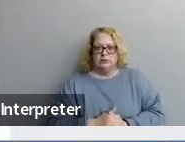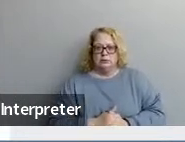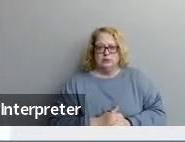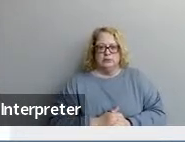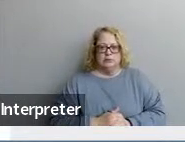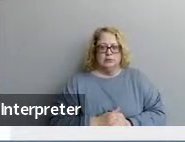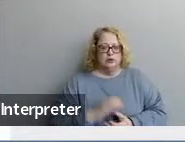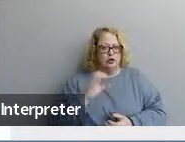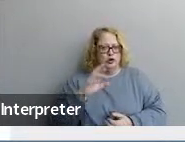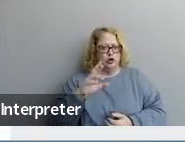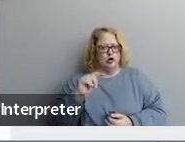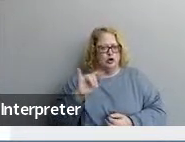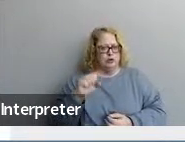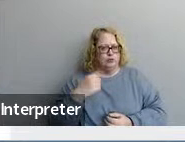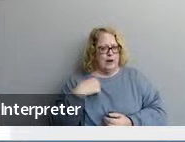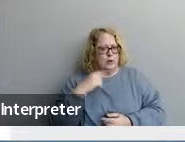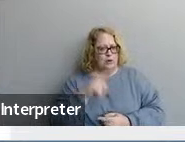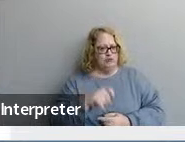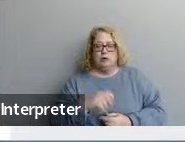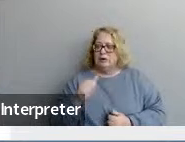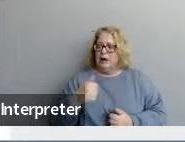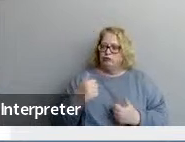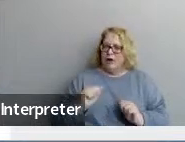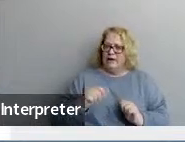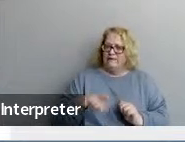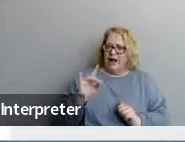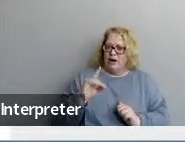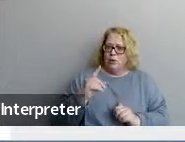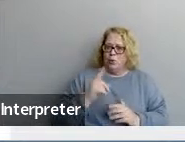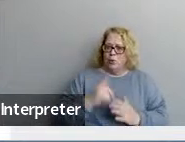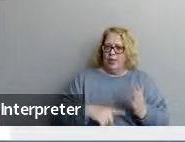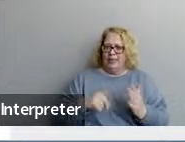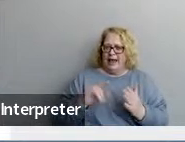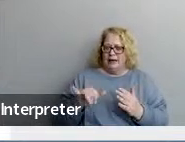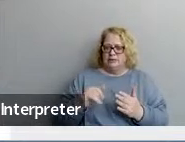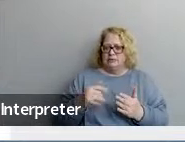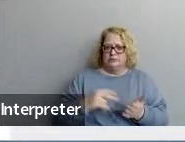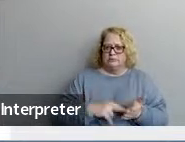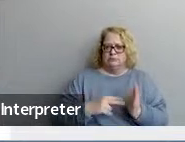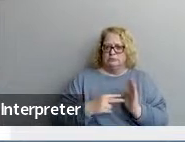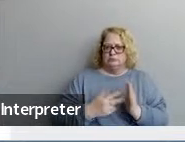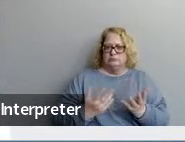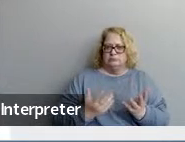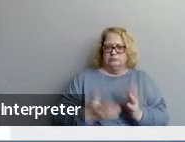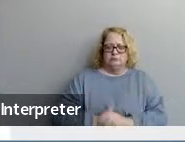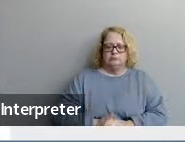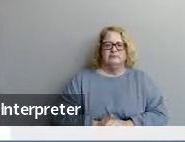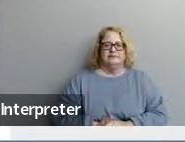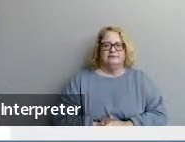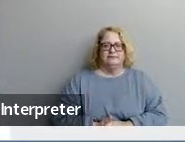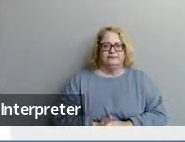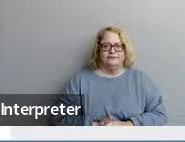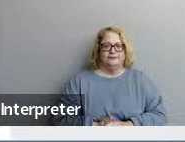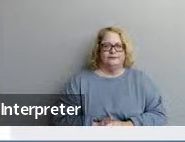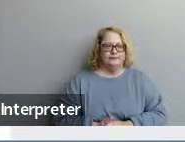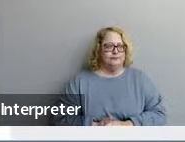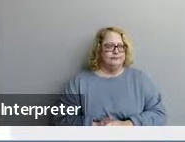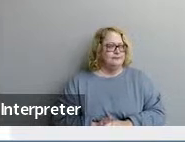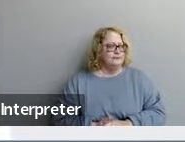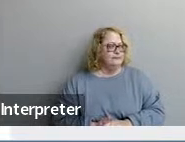All right, Curtis, you have a question on this one? Yeah, I was just trying to find out what that consists of. Oh, okay. So you.